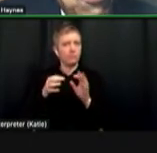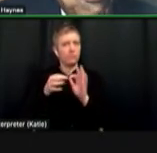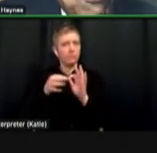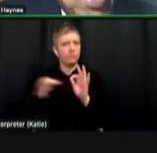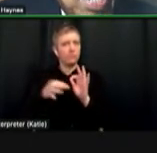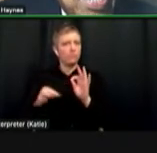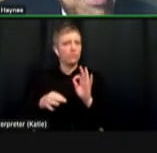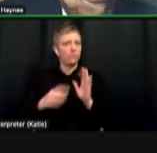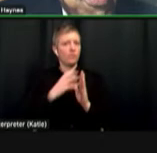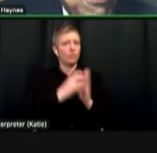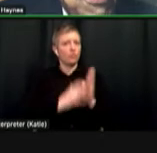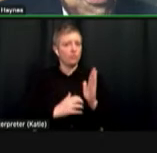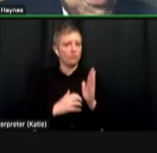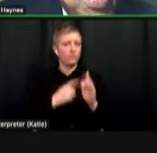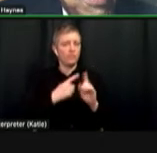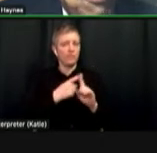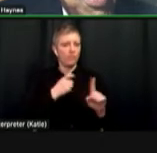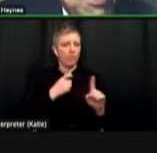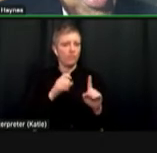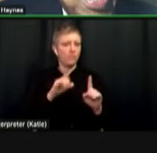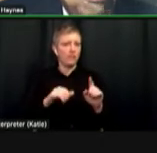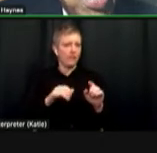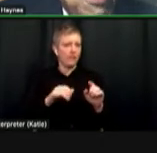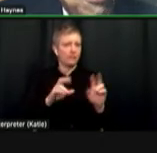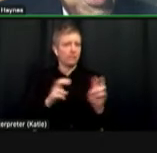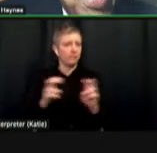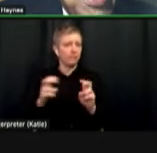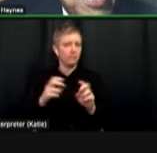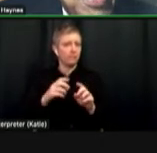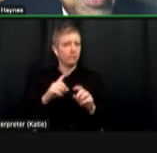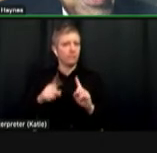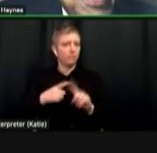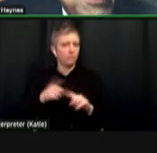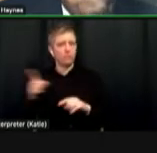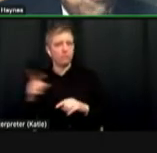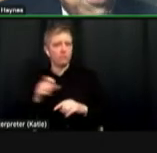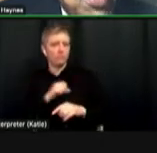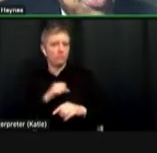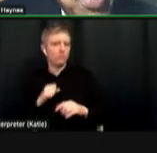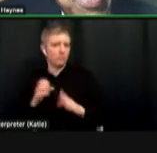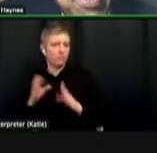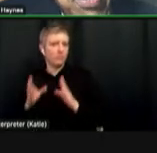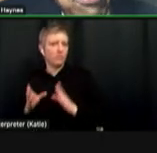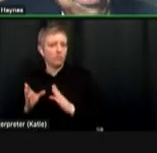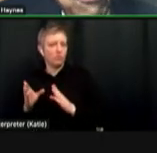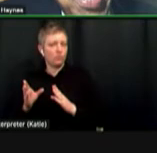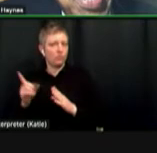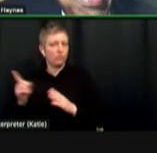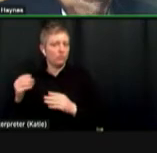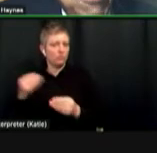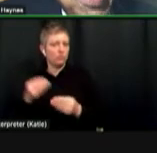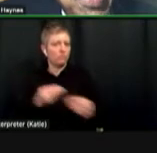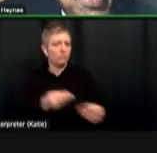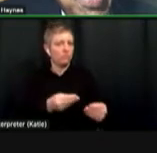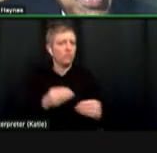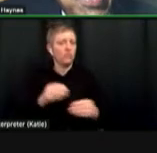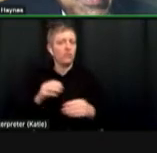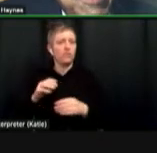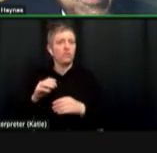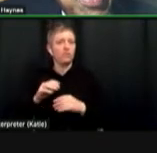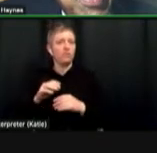when she was an active senator that came down, that the district attorney allowed us to have